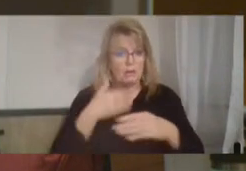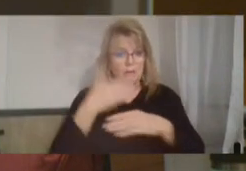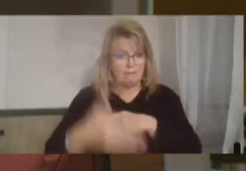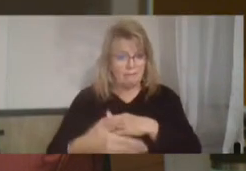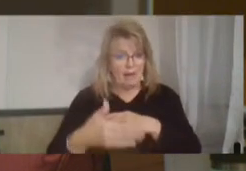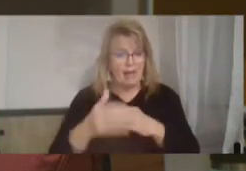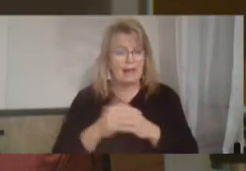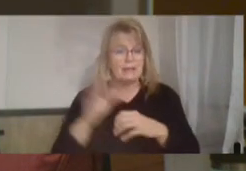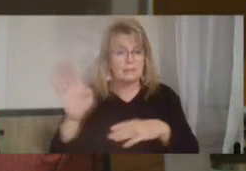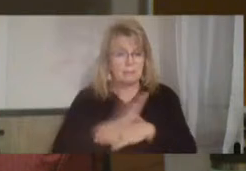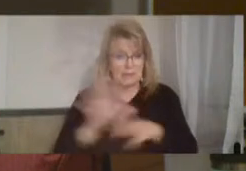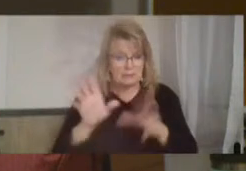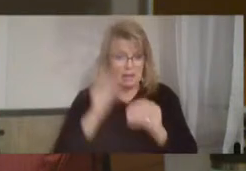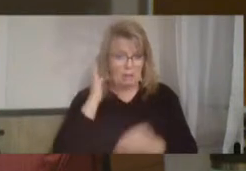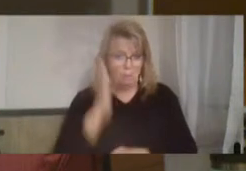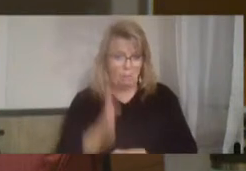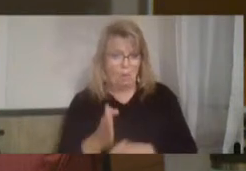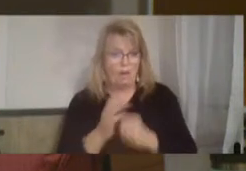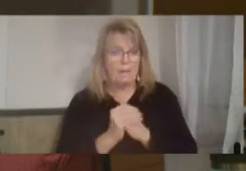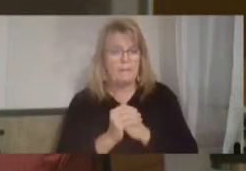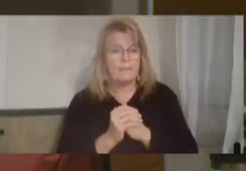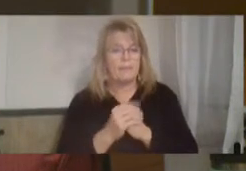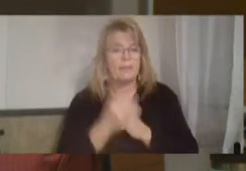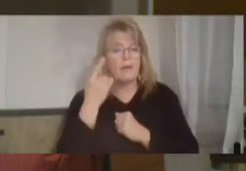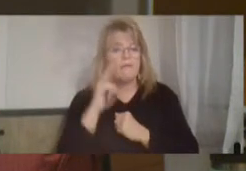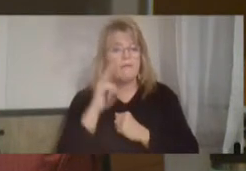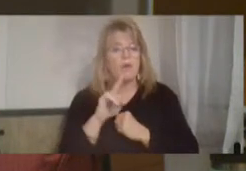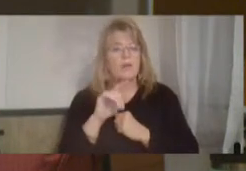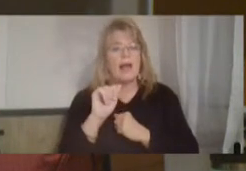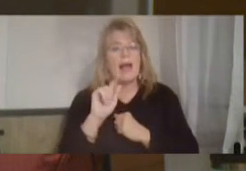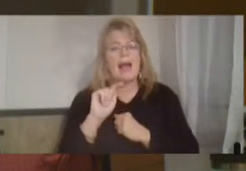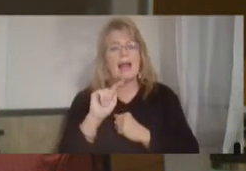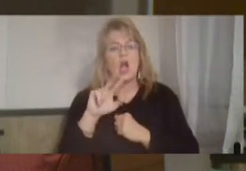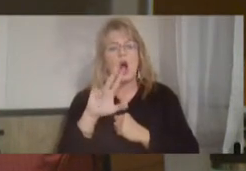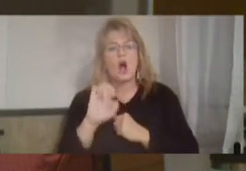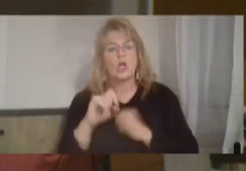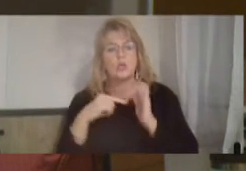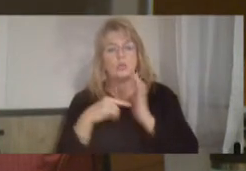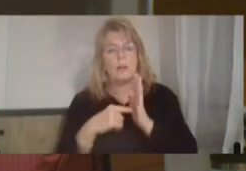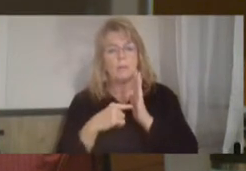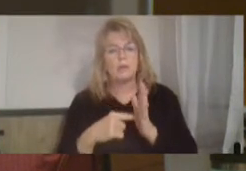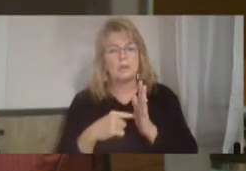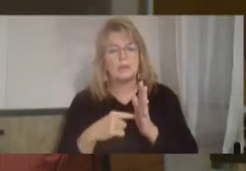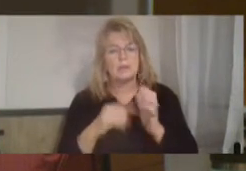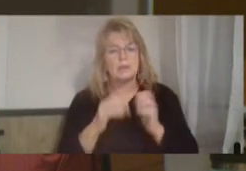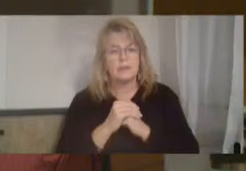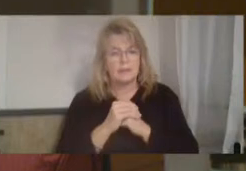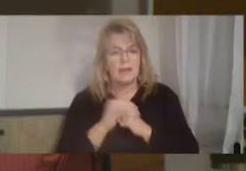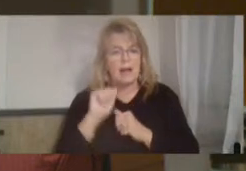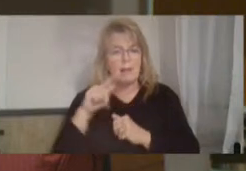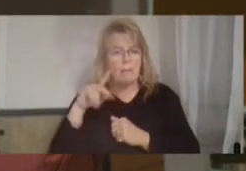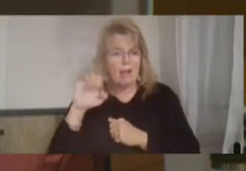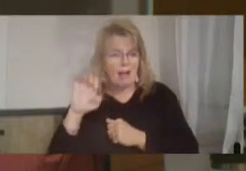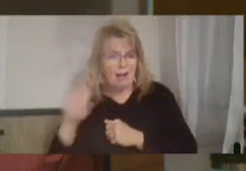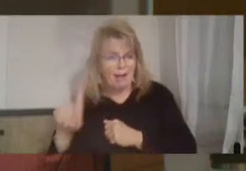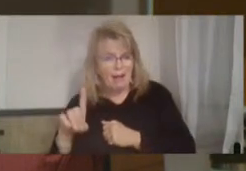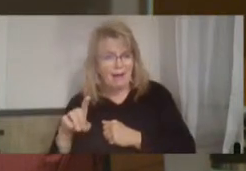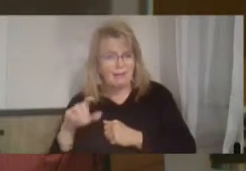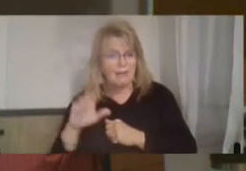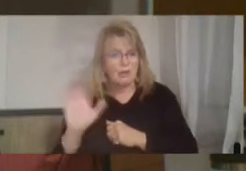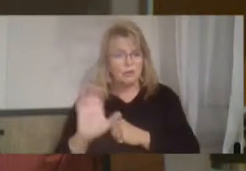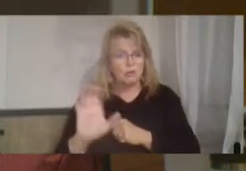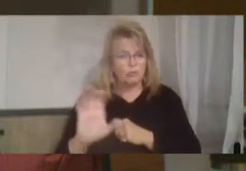meeting. For the at-large representing a prime construction company for Charlotte Business